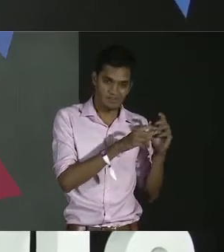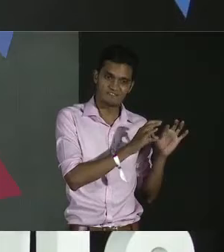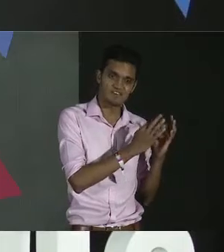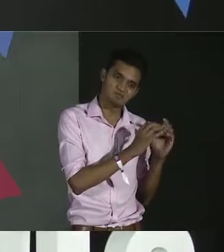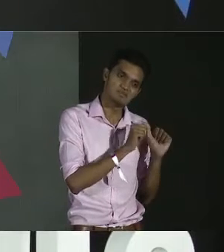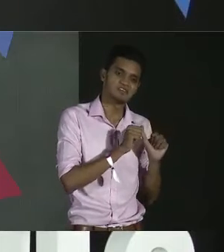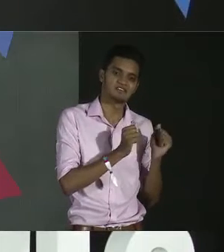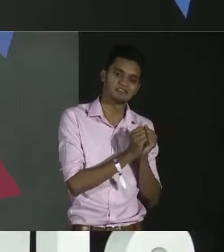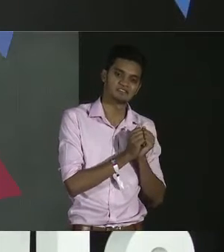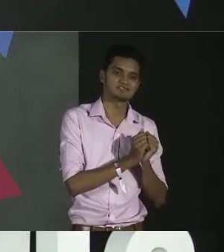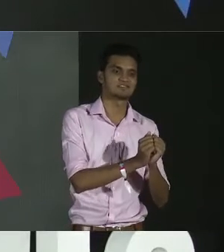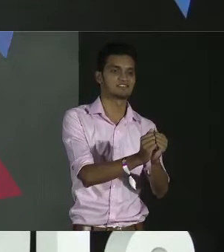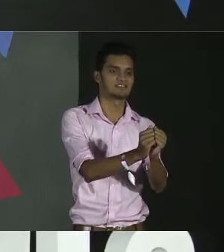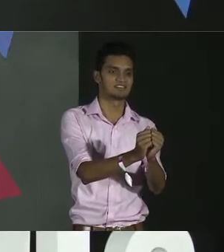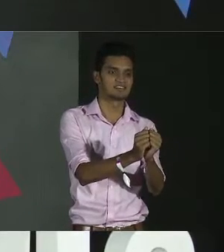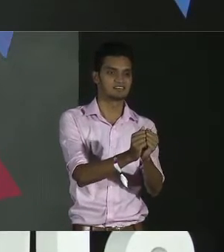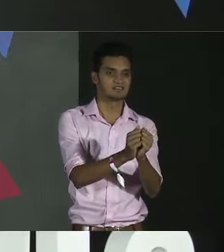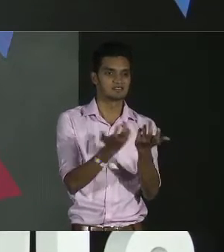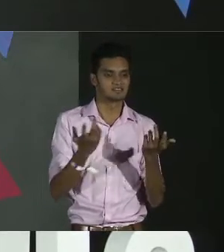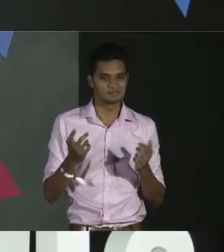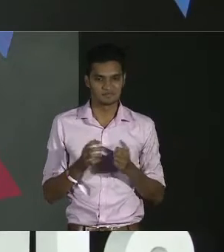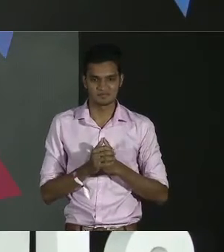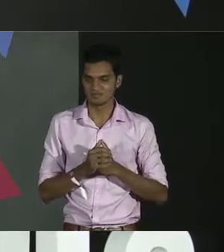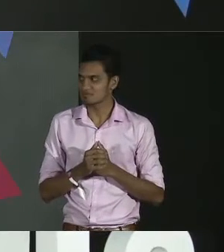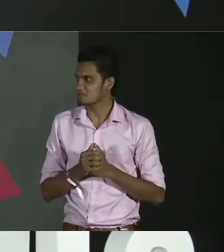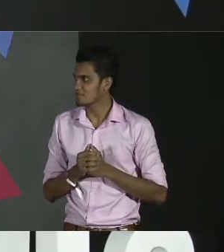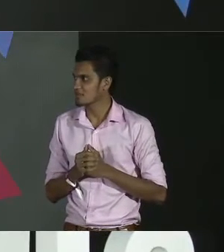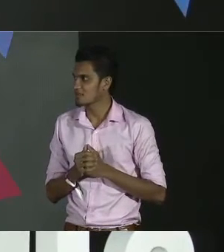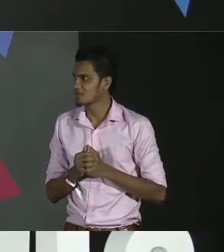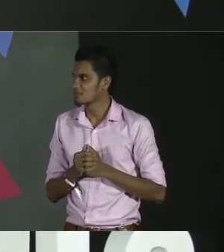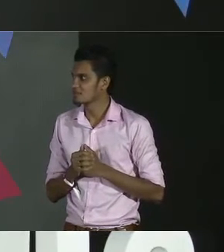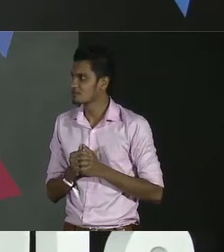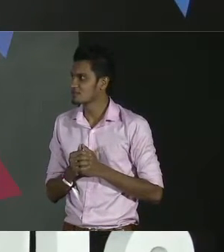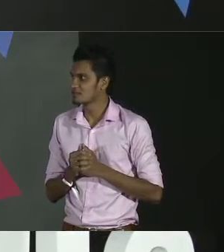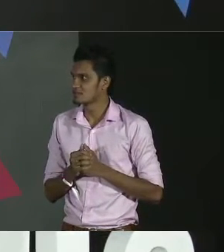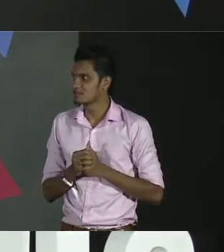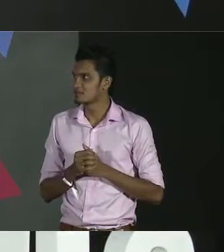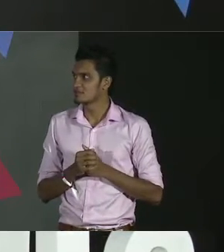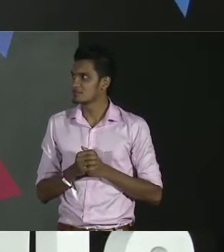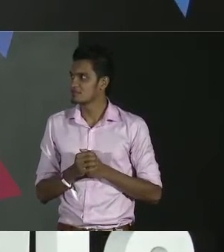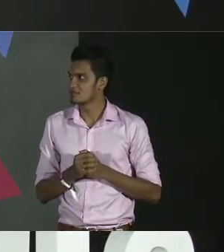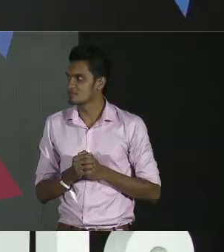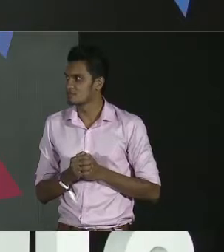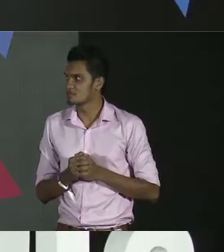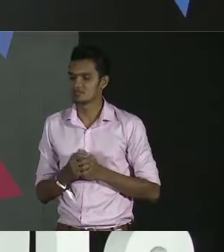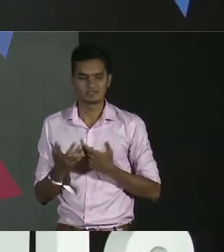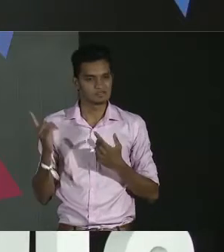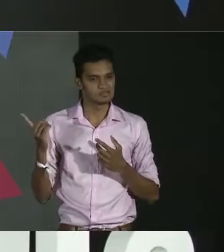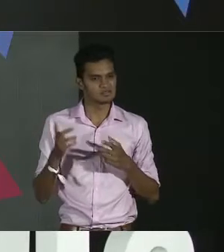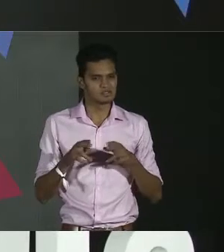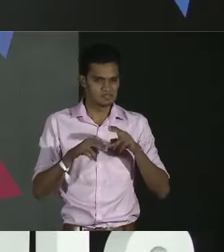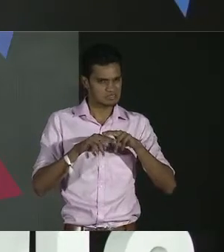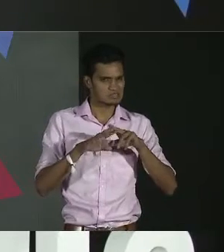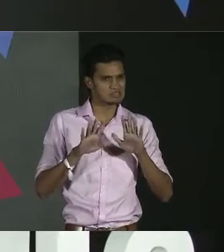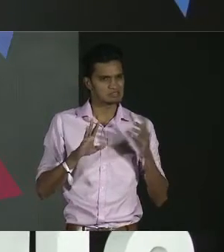fell asleep, I didn't have hospital food, not once. As strong and as positive and surrounded by love as I